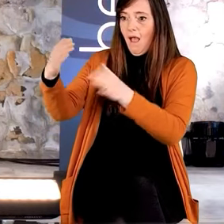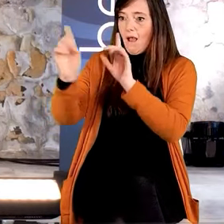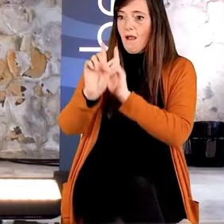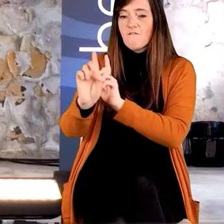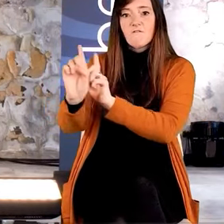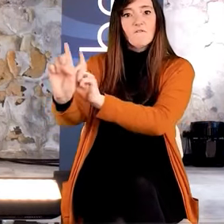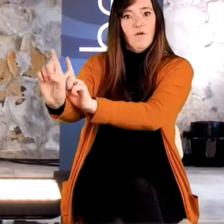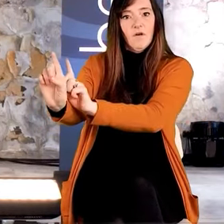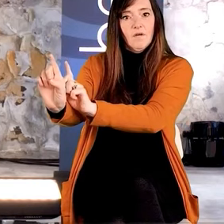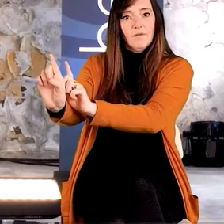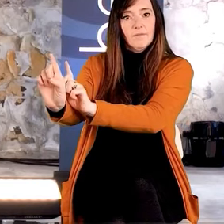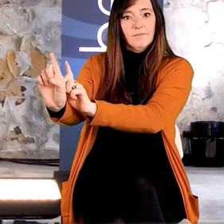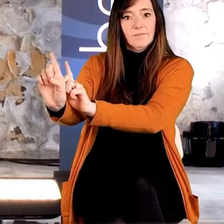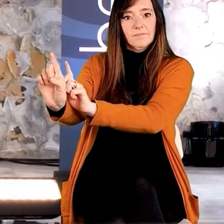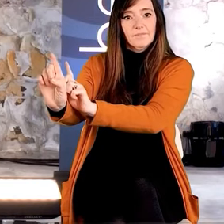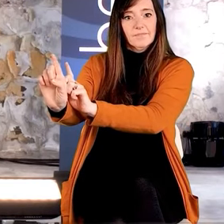that.